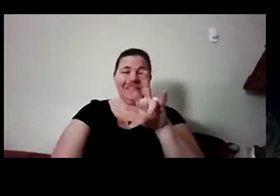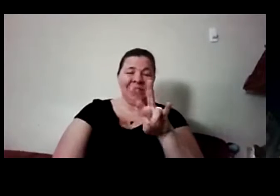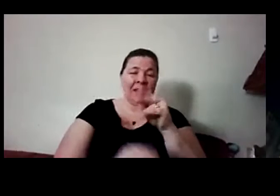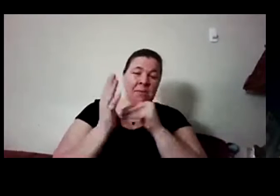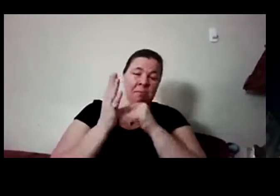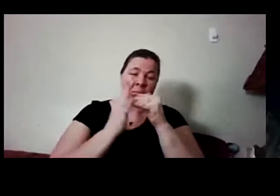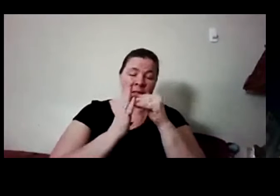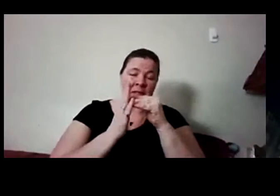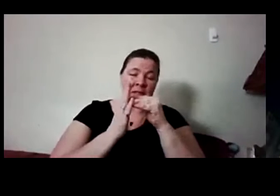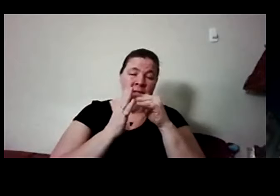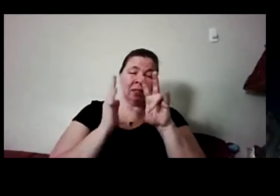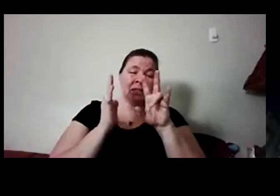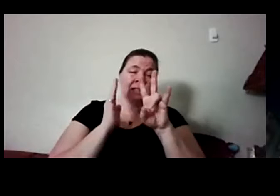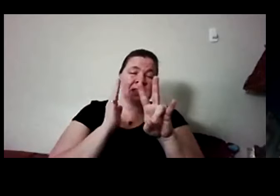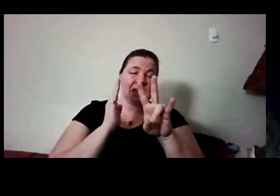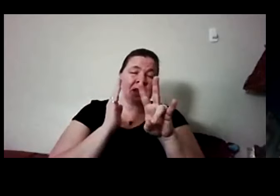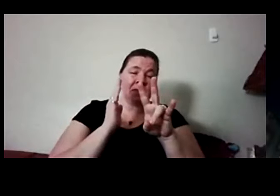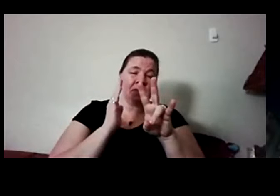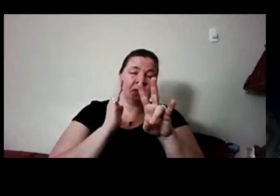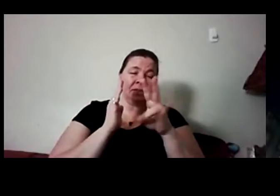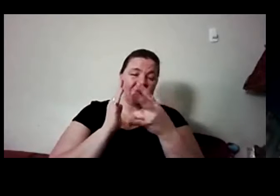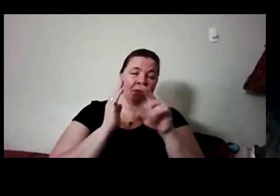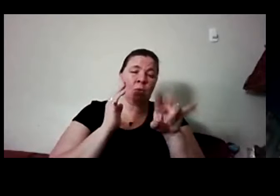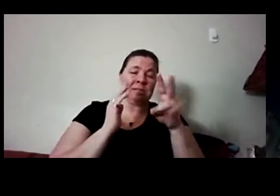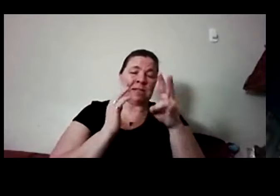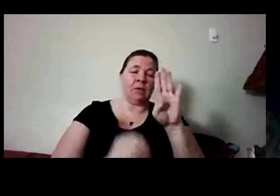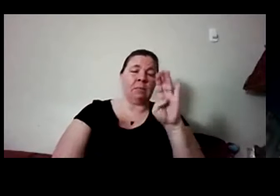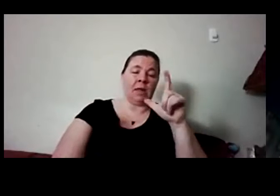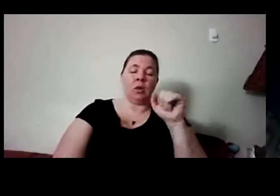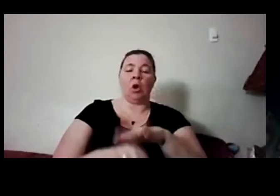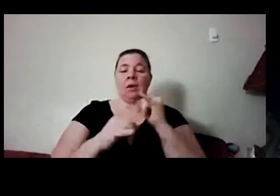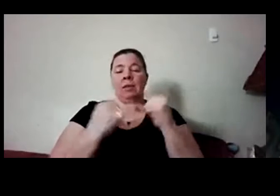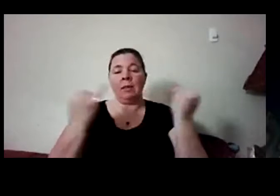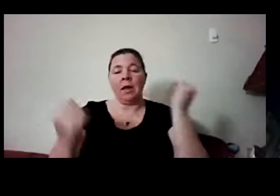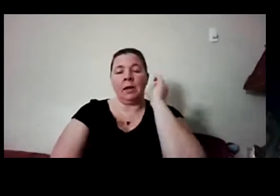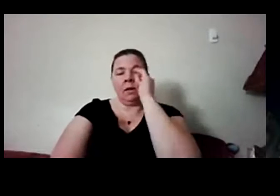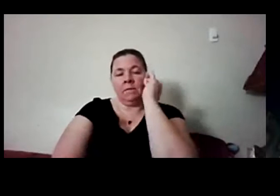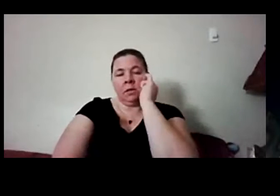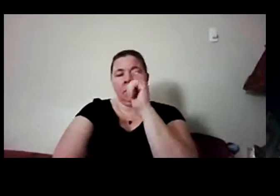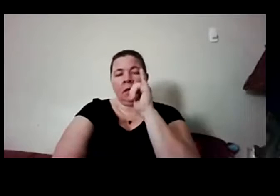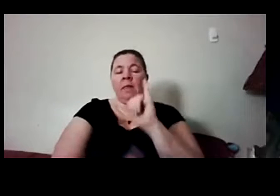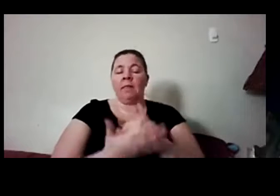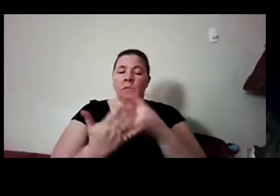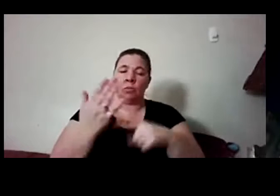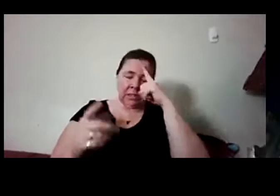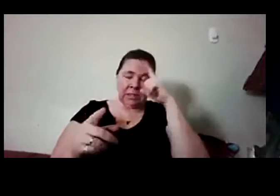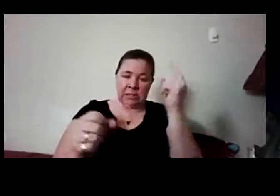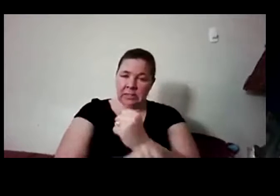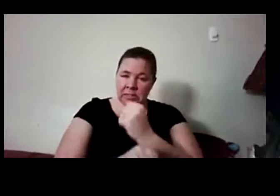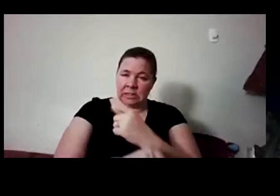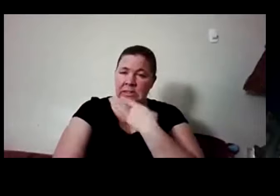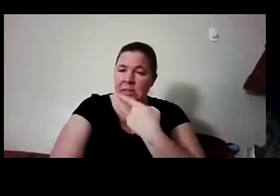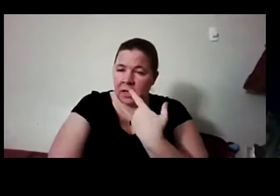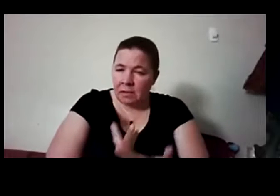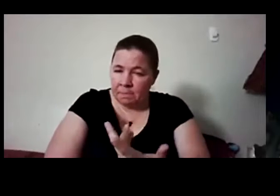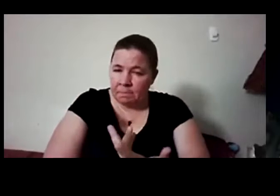those 7.7 billion people are online every minute of the day. That's what the statistics say. Now,